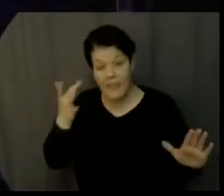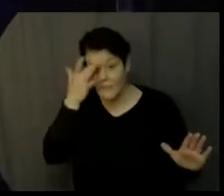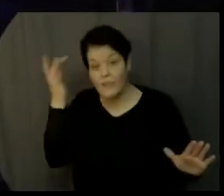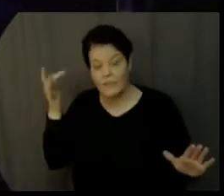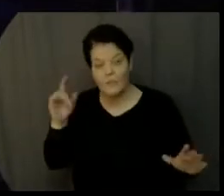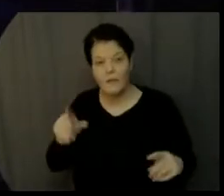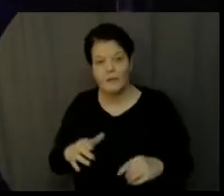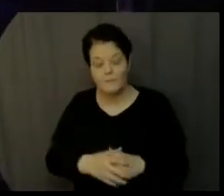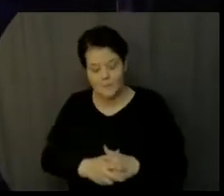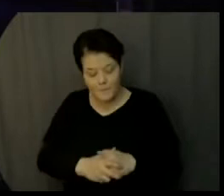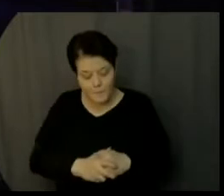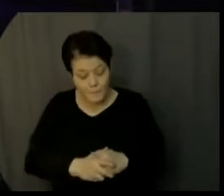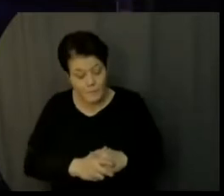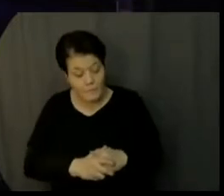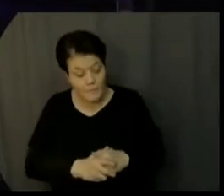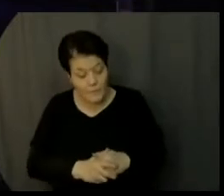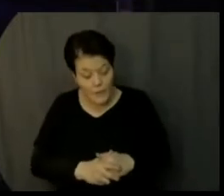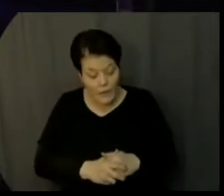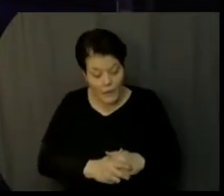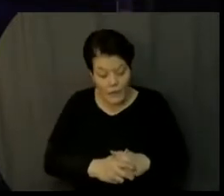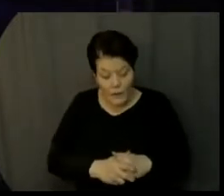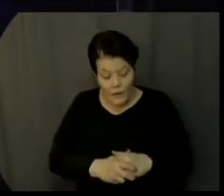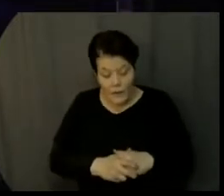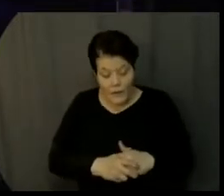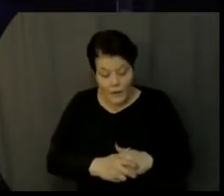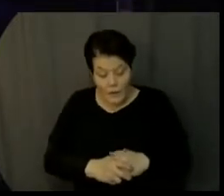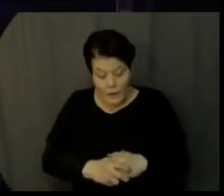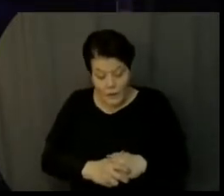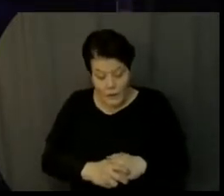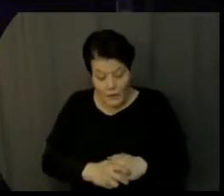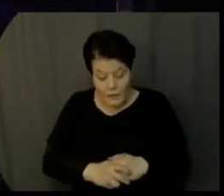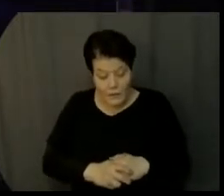nature, but He actually sees us as whole and